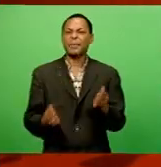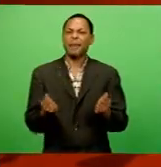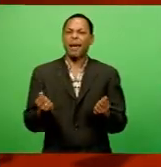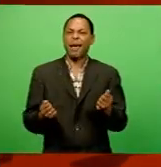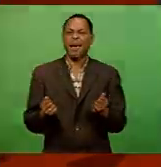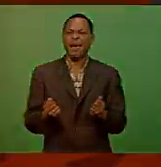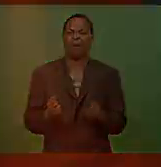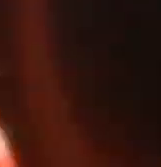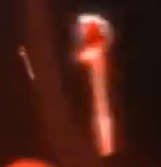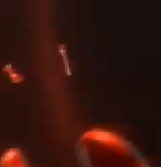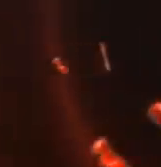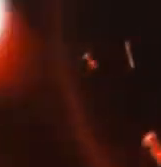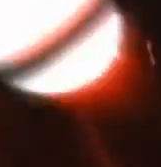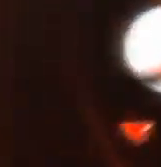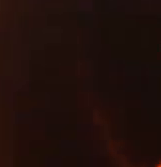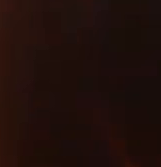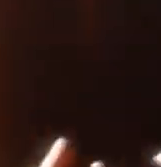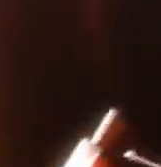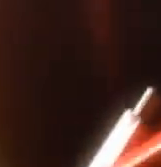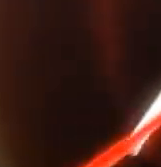break.